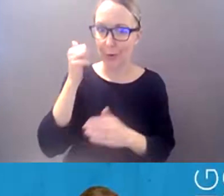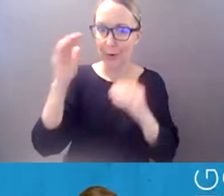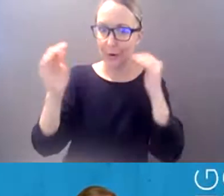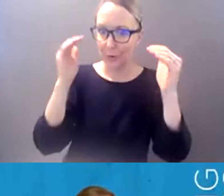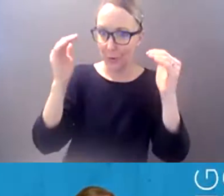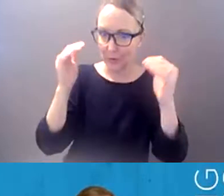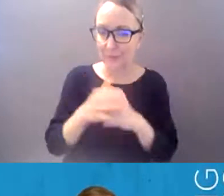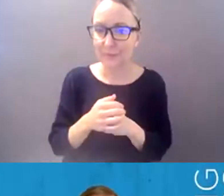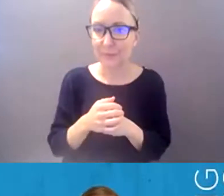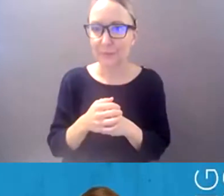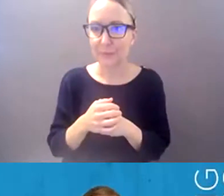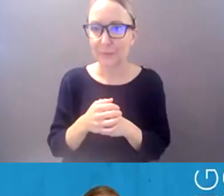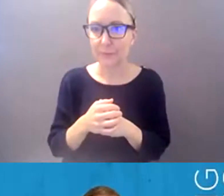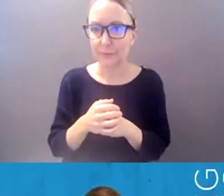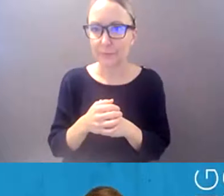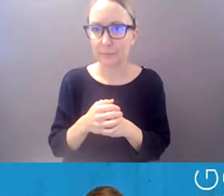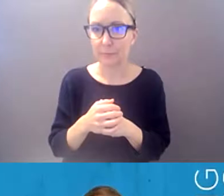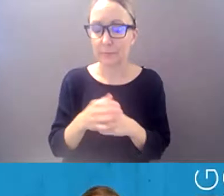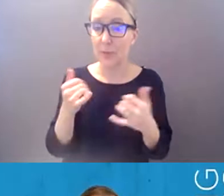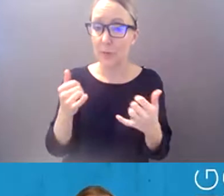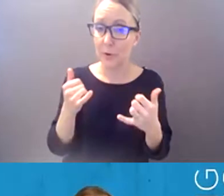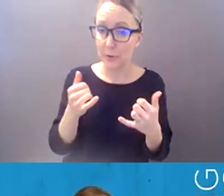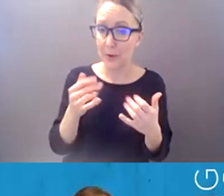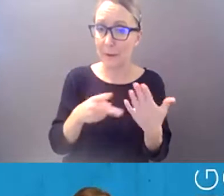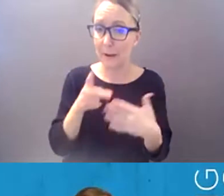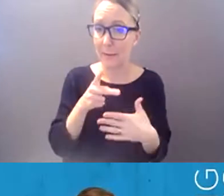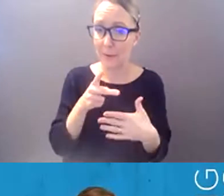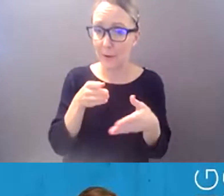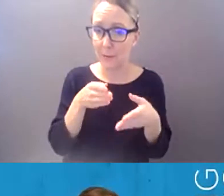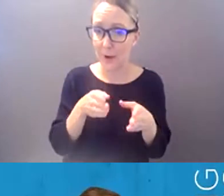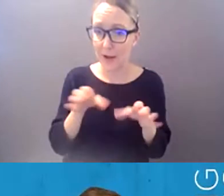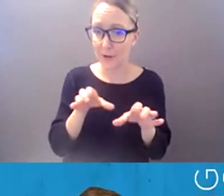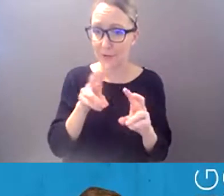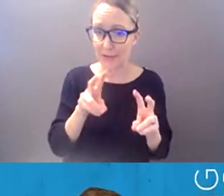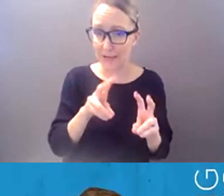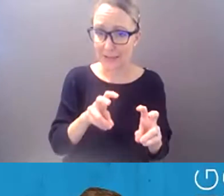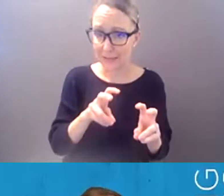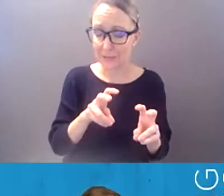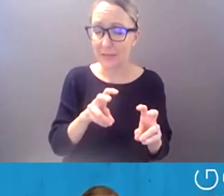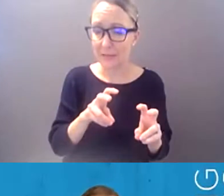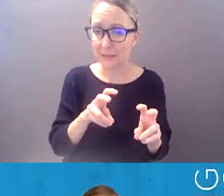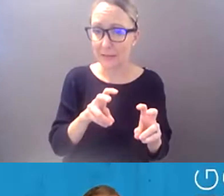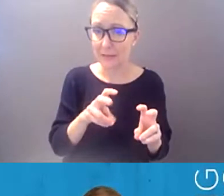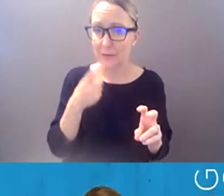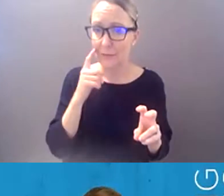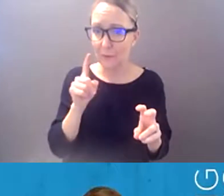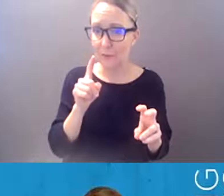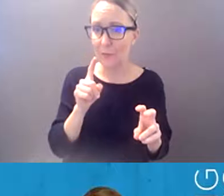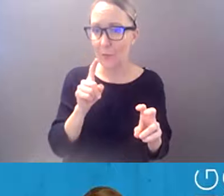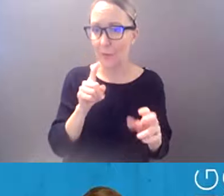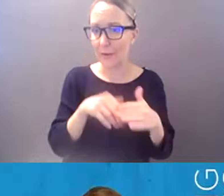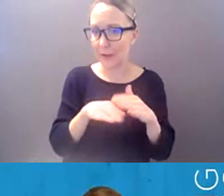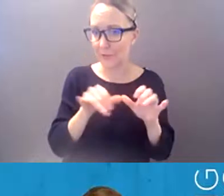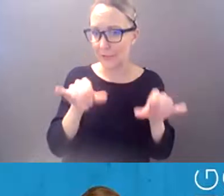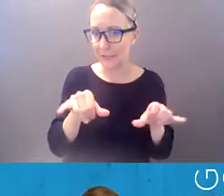the current primary mechanism for doing assessments for the coordinated entry systems in